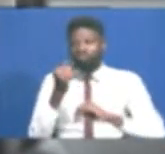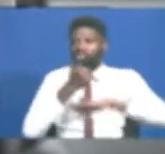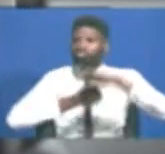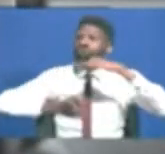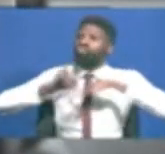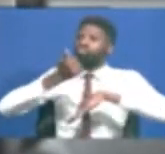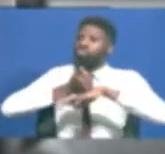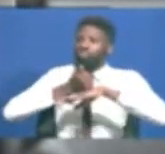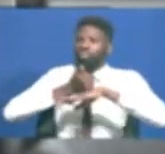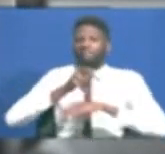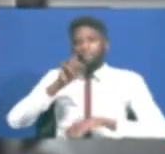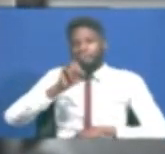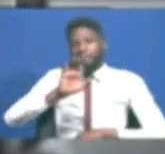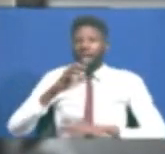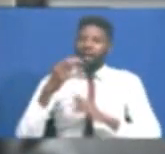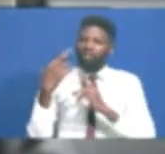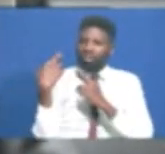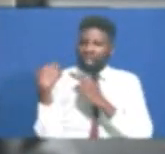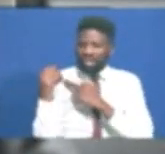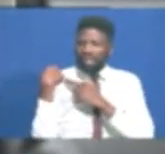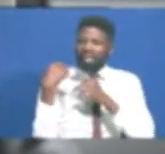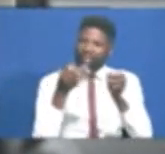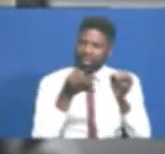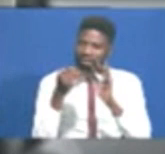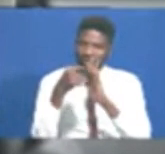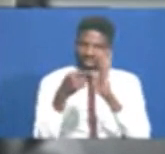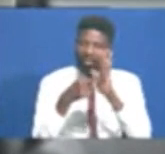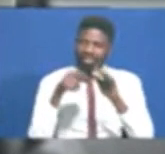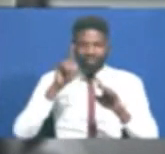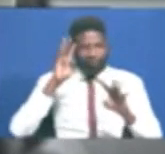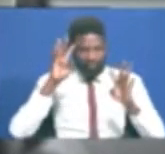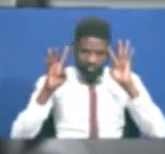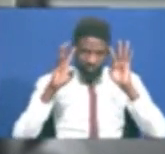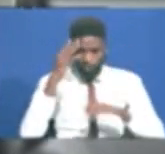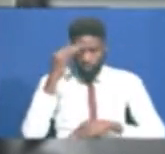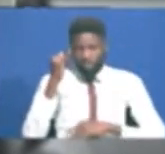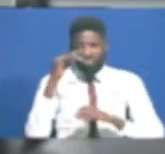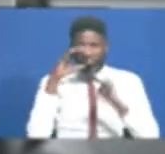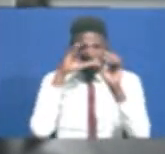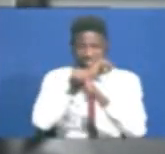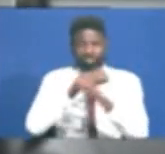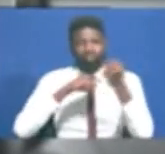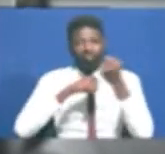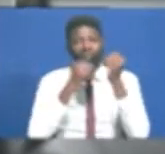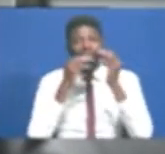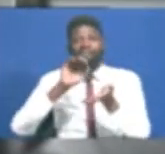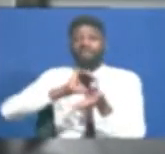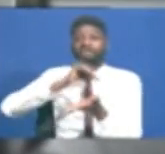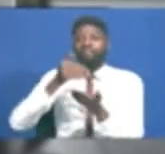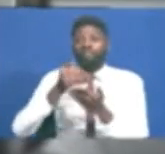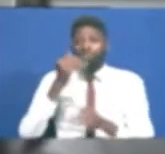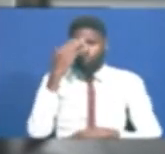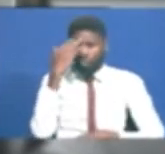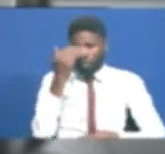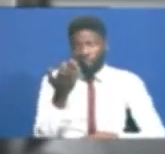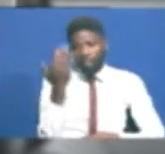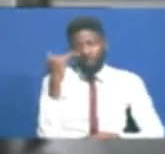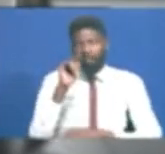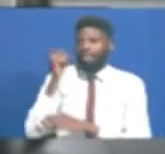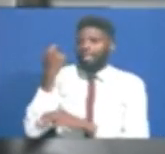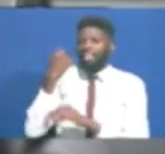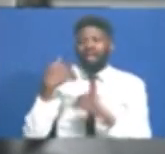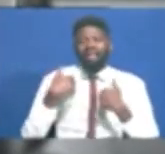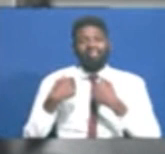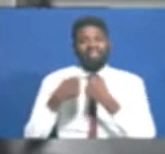its mandate. Having to get creative due to lack of donor funding, as Kenya was at the time facing hostility from the